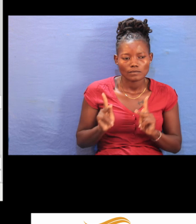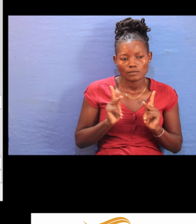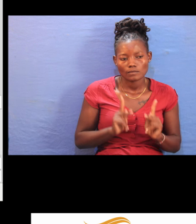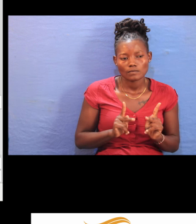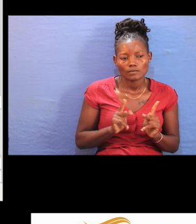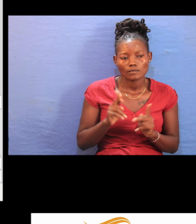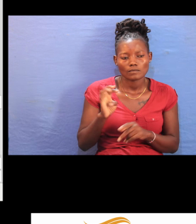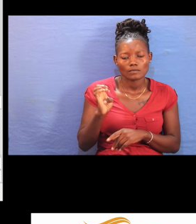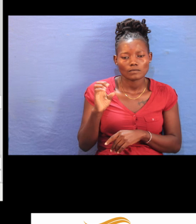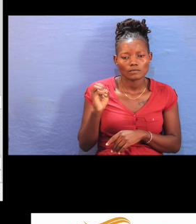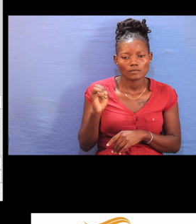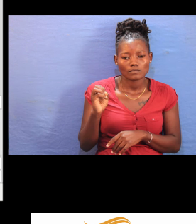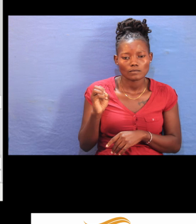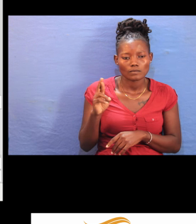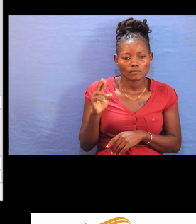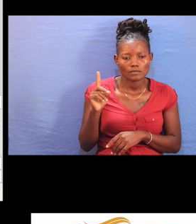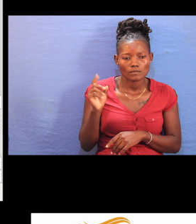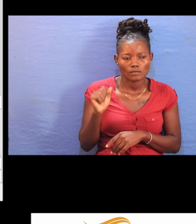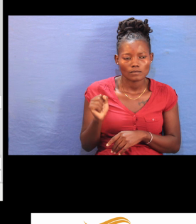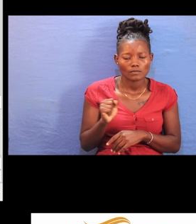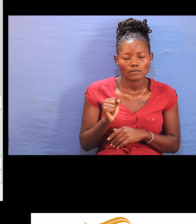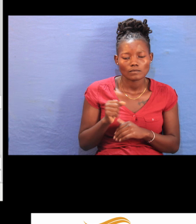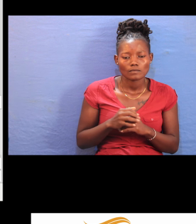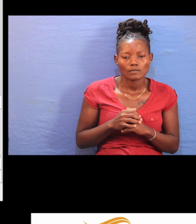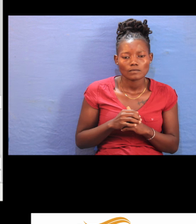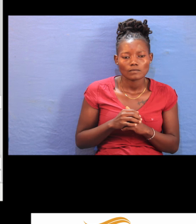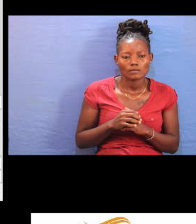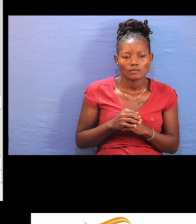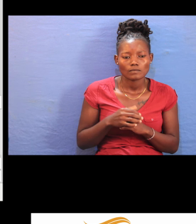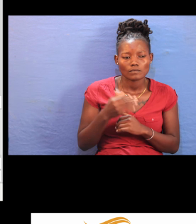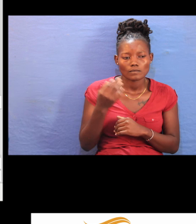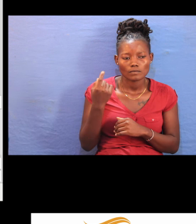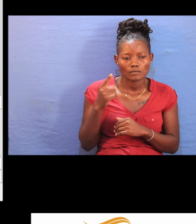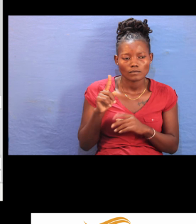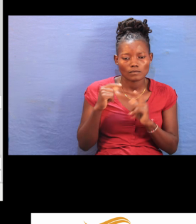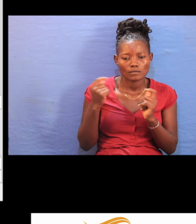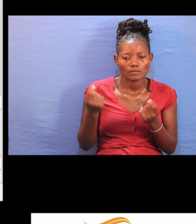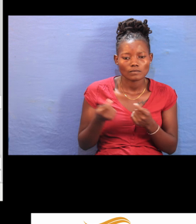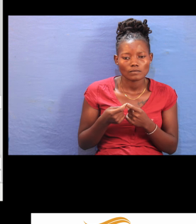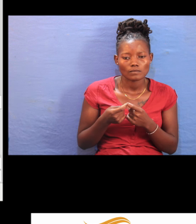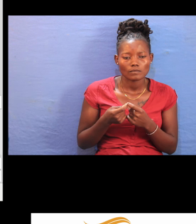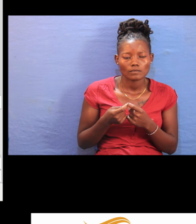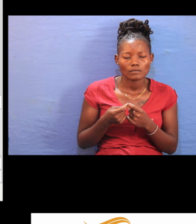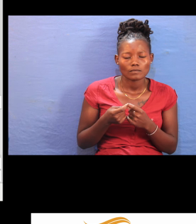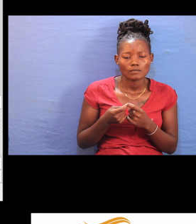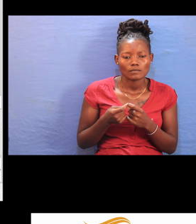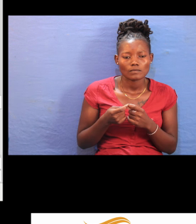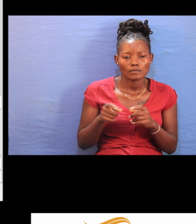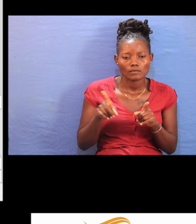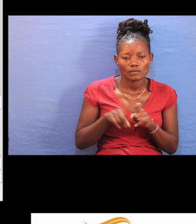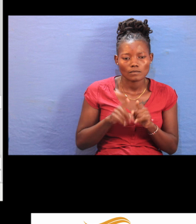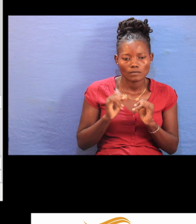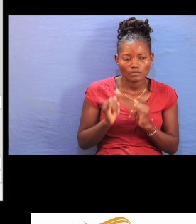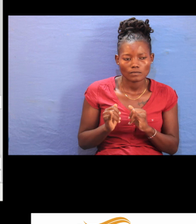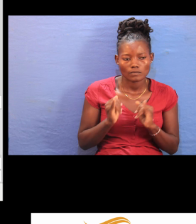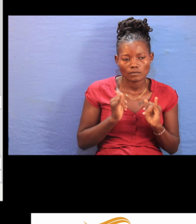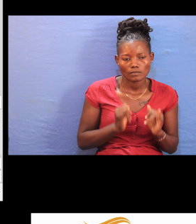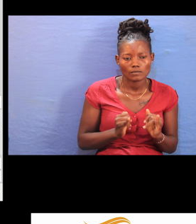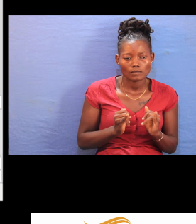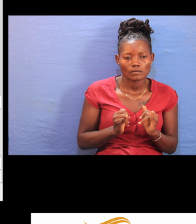for all sorts of things. I mean, for 10 repetitions, 5 repetitions, 3 repetitions,